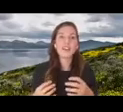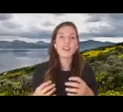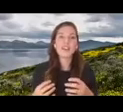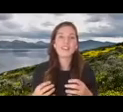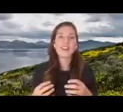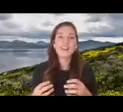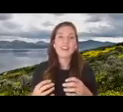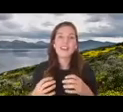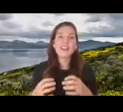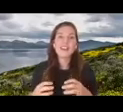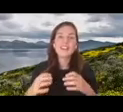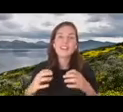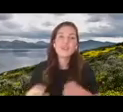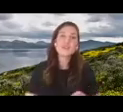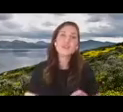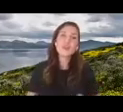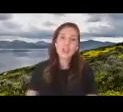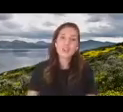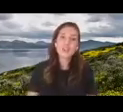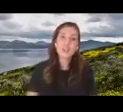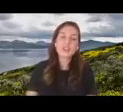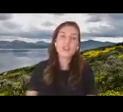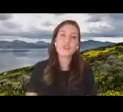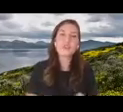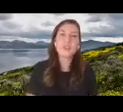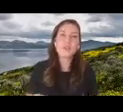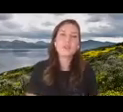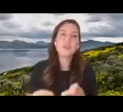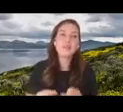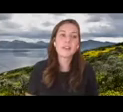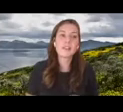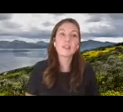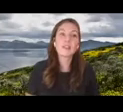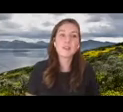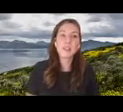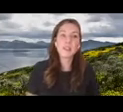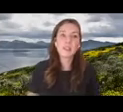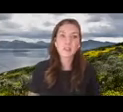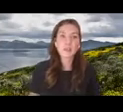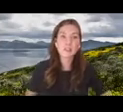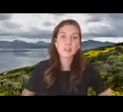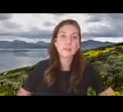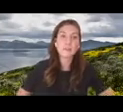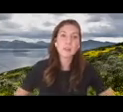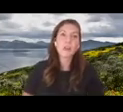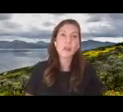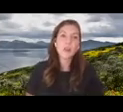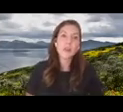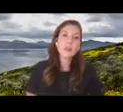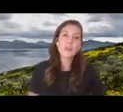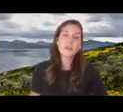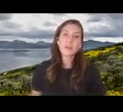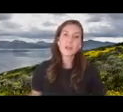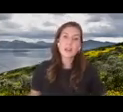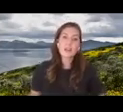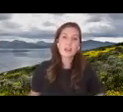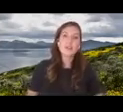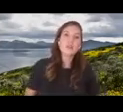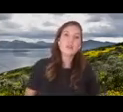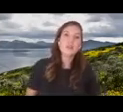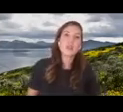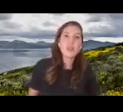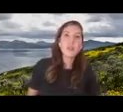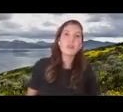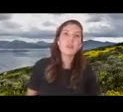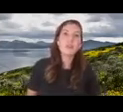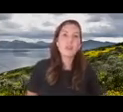have is the full potential of those G2P payments currently being exploited? And one of the ways we try to answer this question